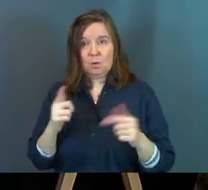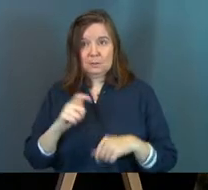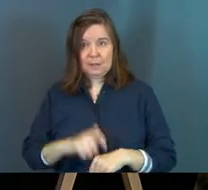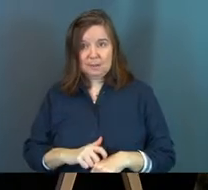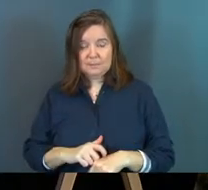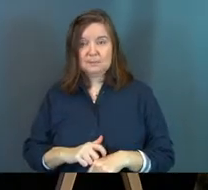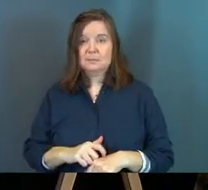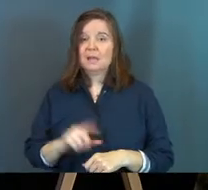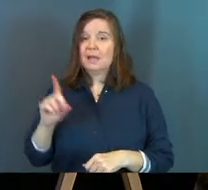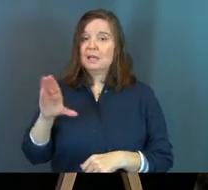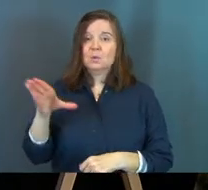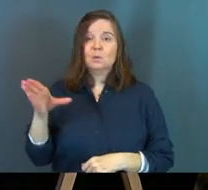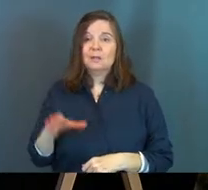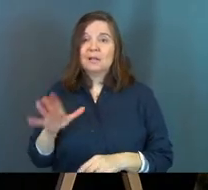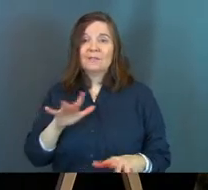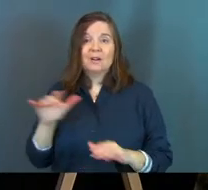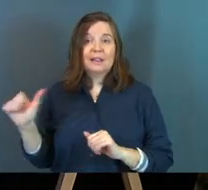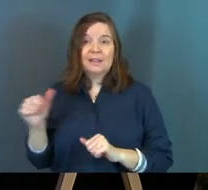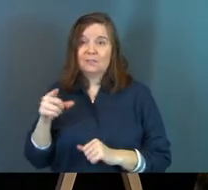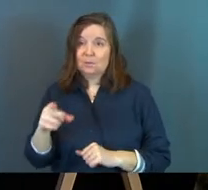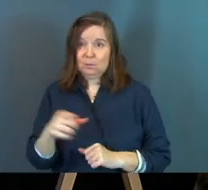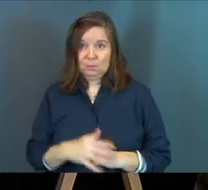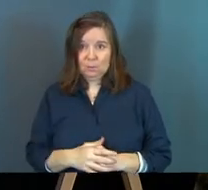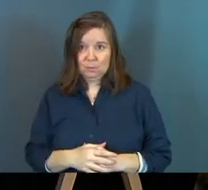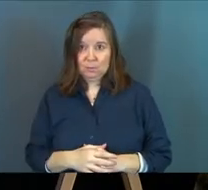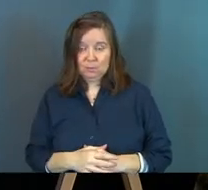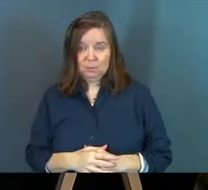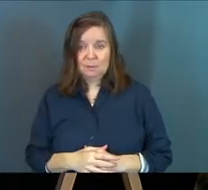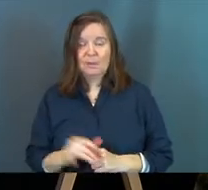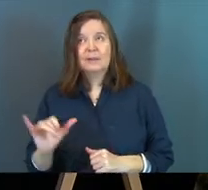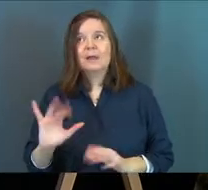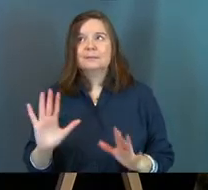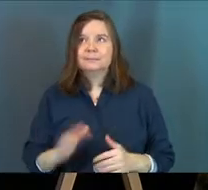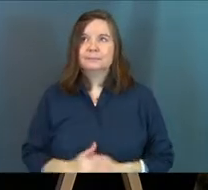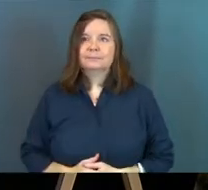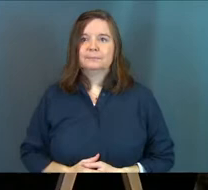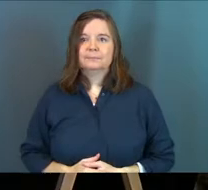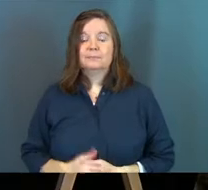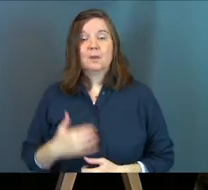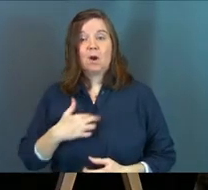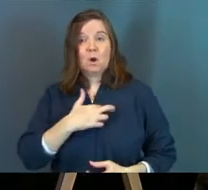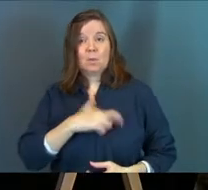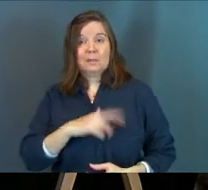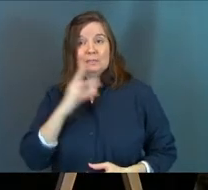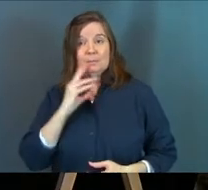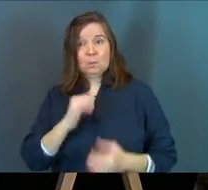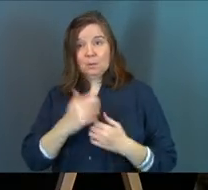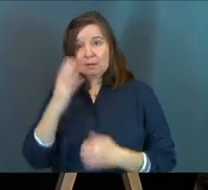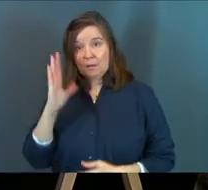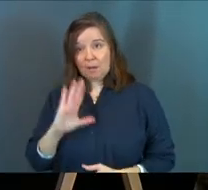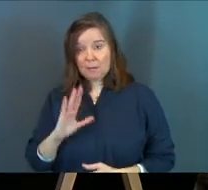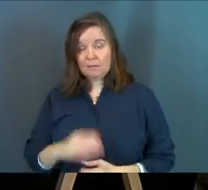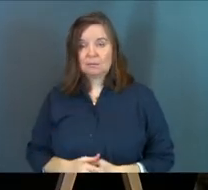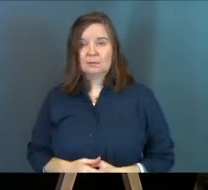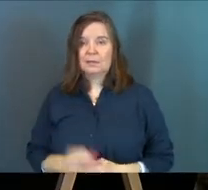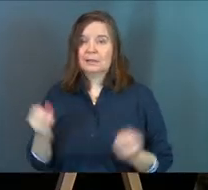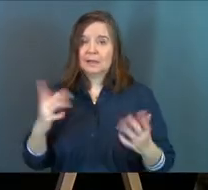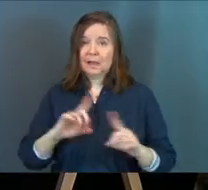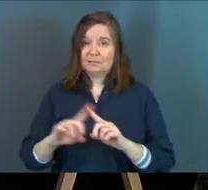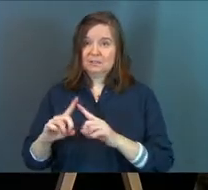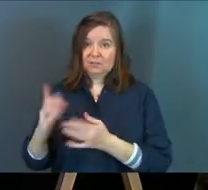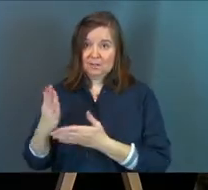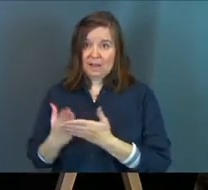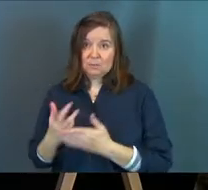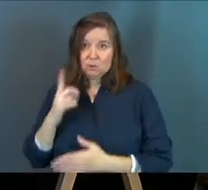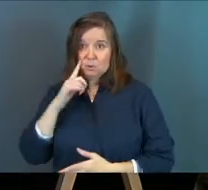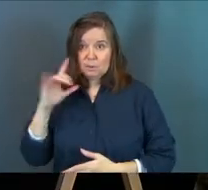times. And he'll never leave you. Like, our religious experience with God, a lot of different